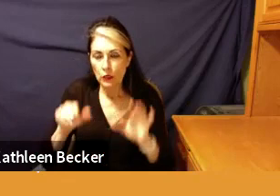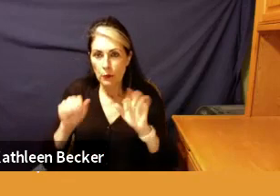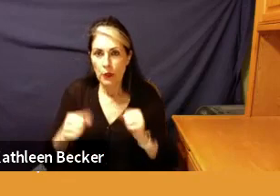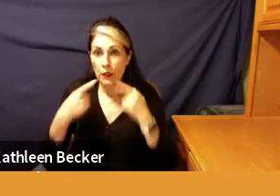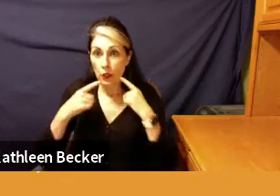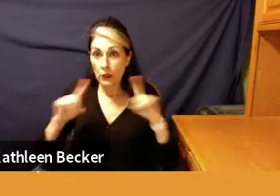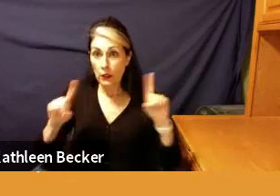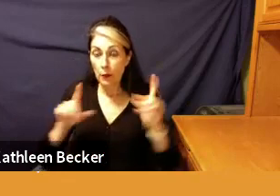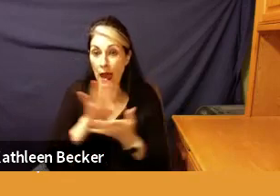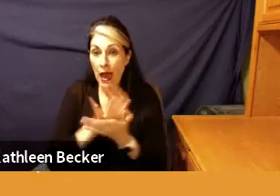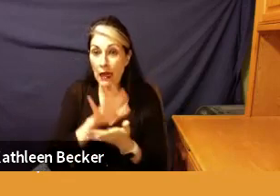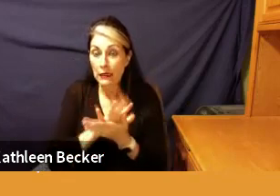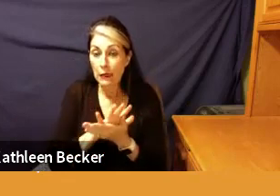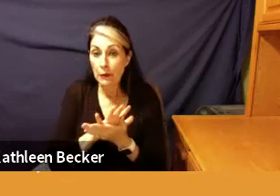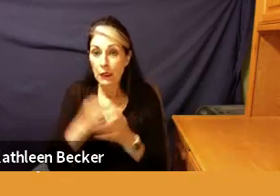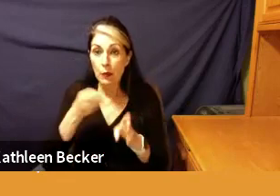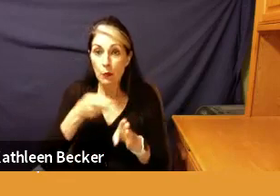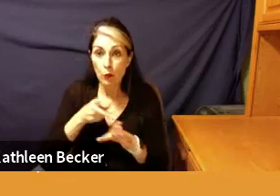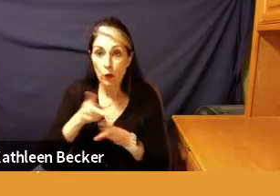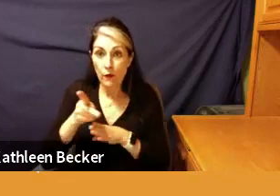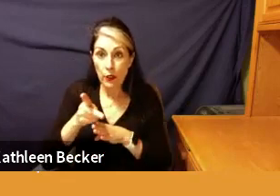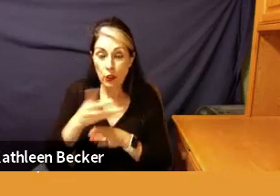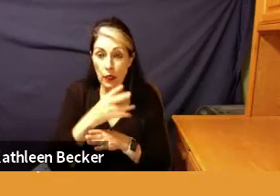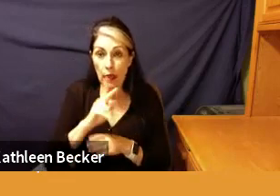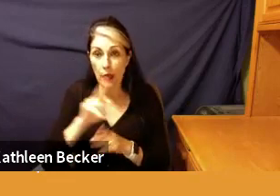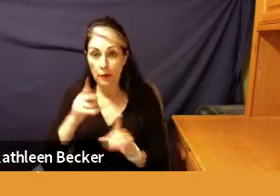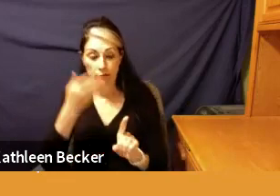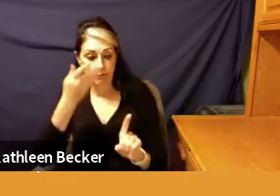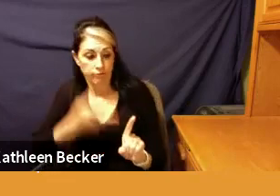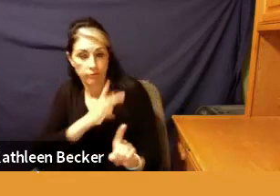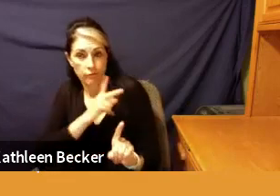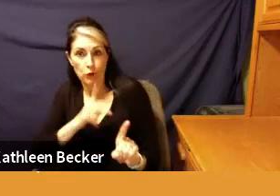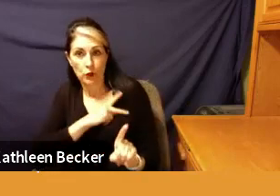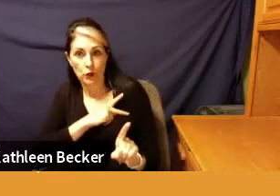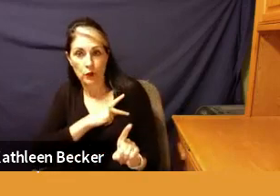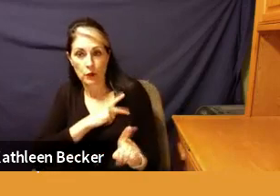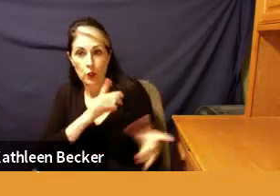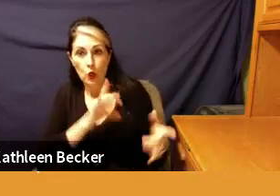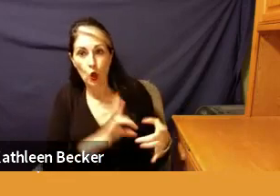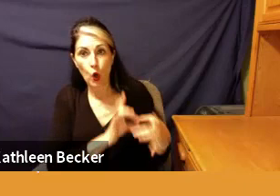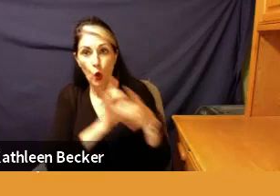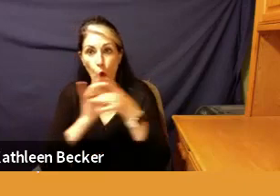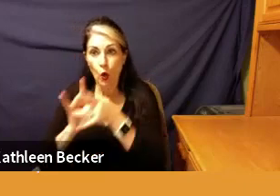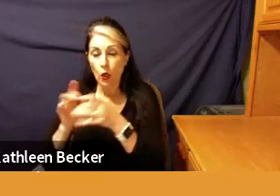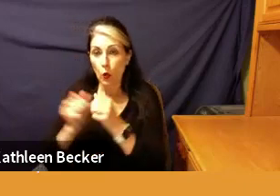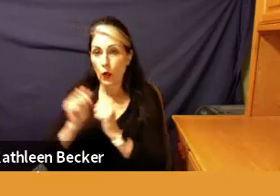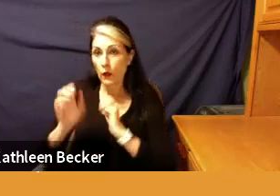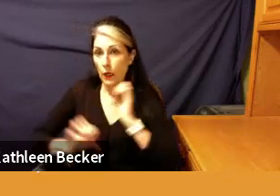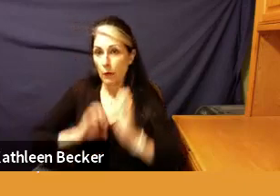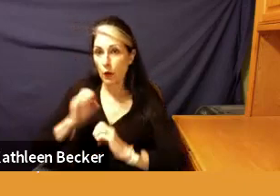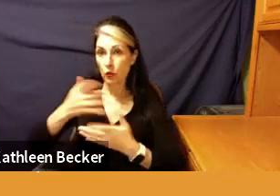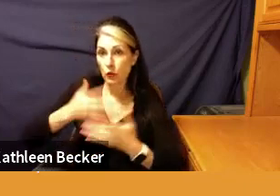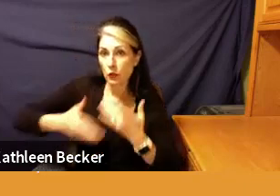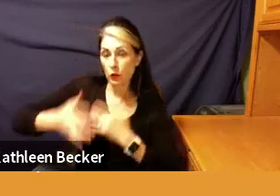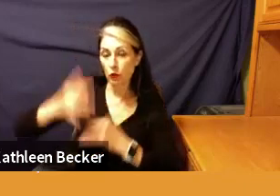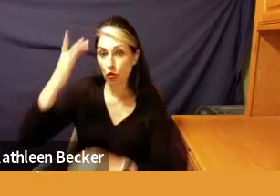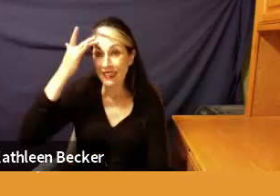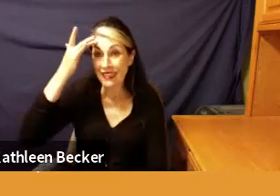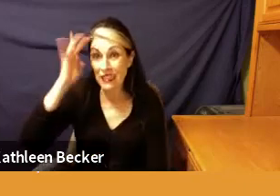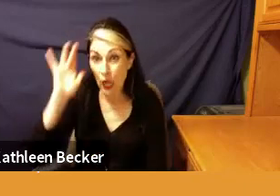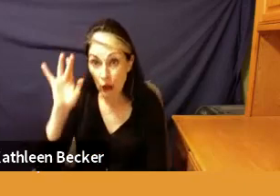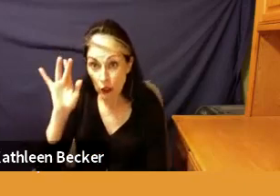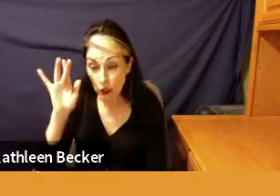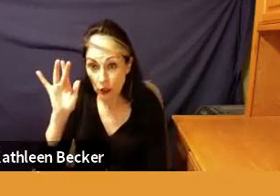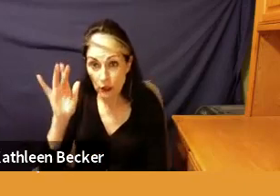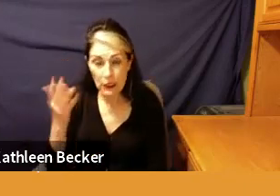succeed academically, professionally, and personally is strongly correlated with their emotional and social intelligence. So we